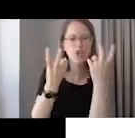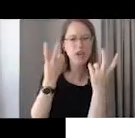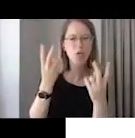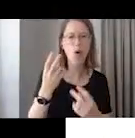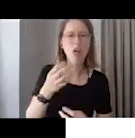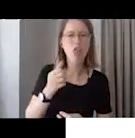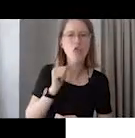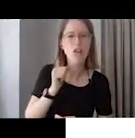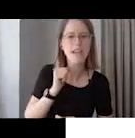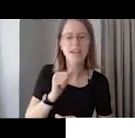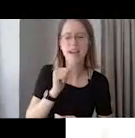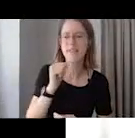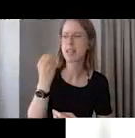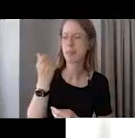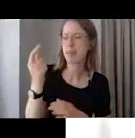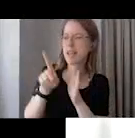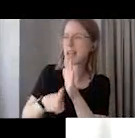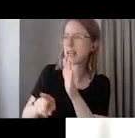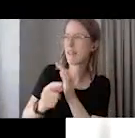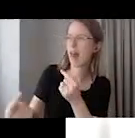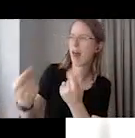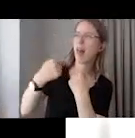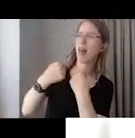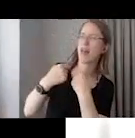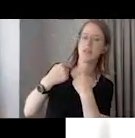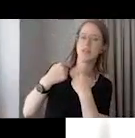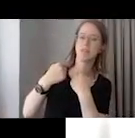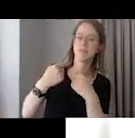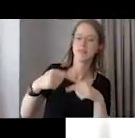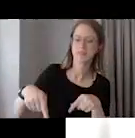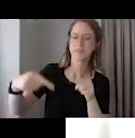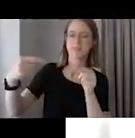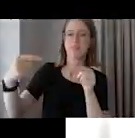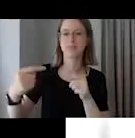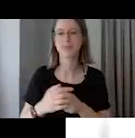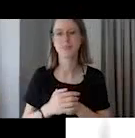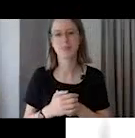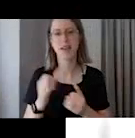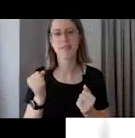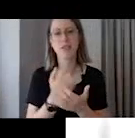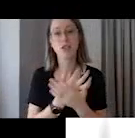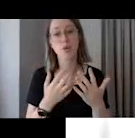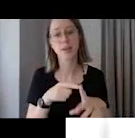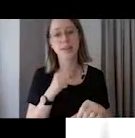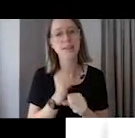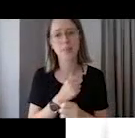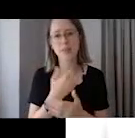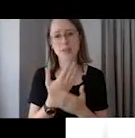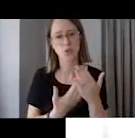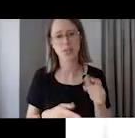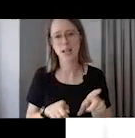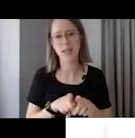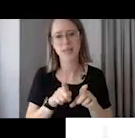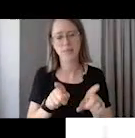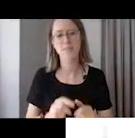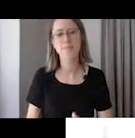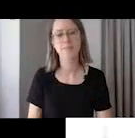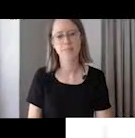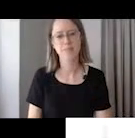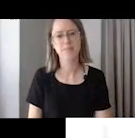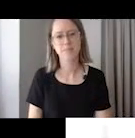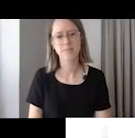something negative, all the attention goes in there. And we have so many examples and stories that we can use to do